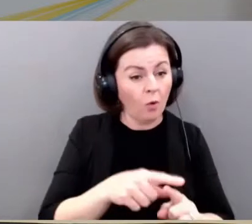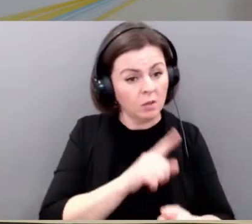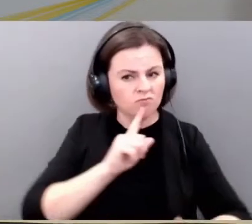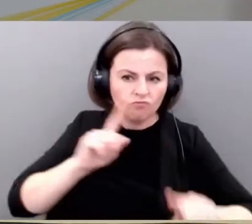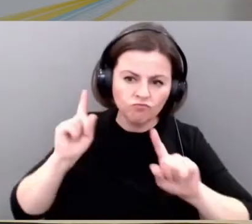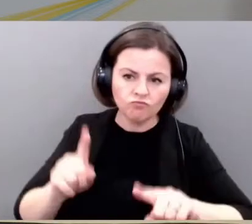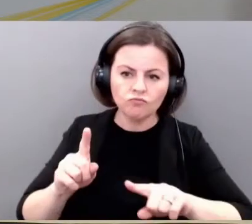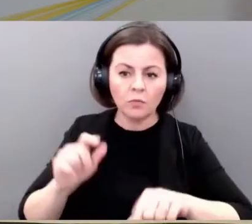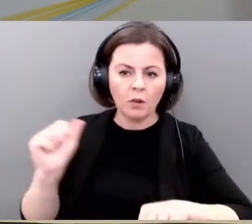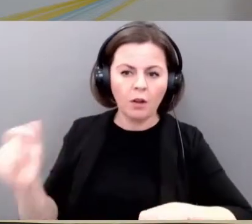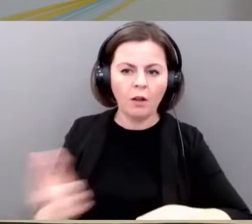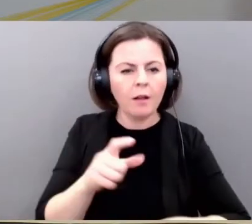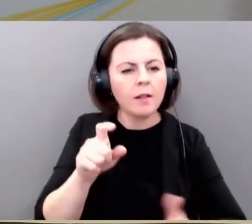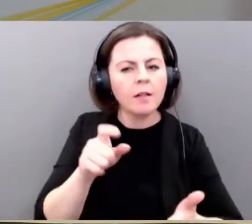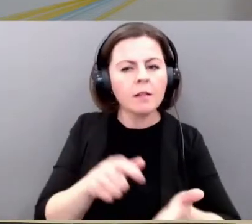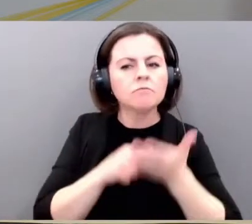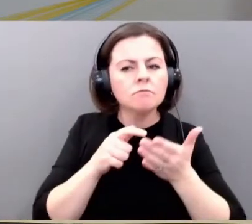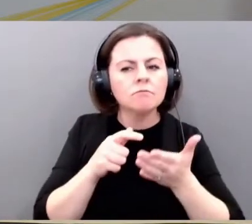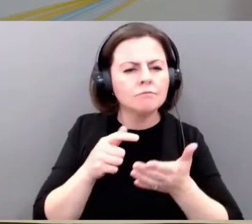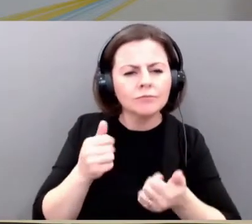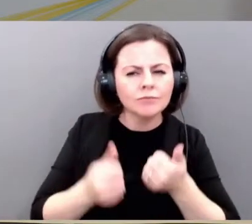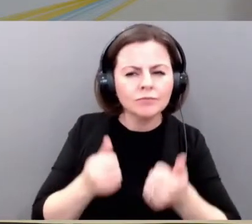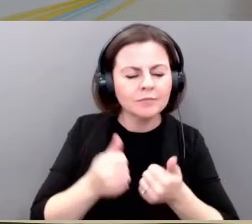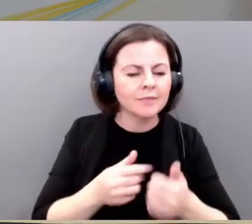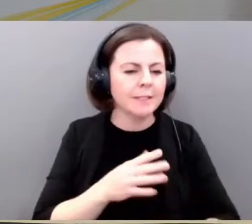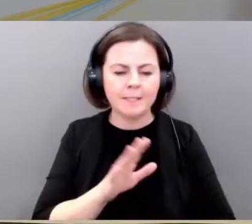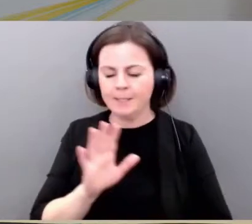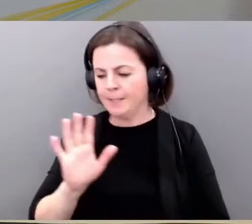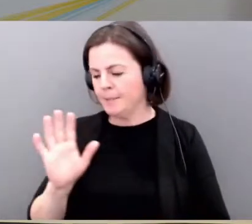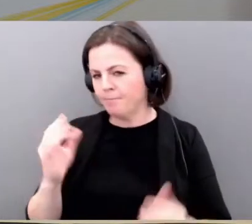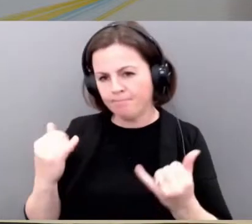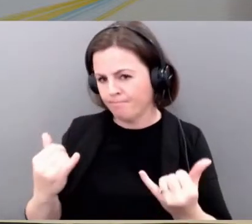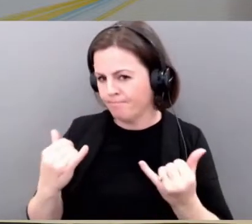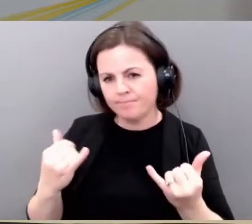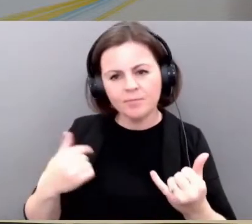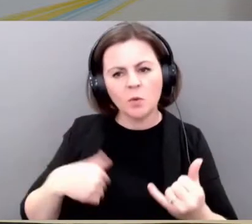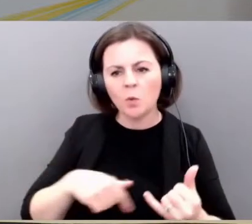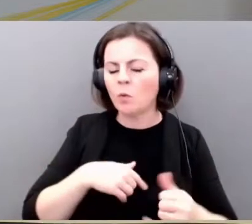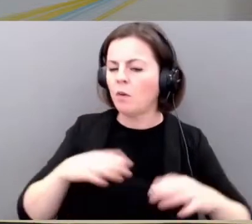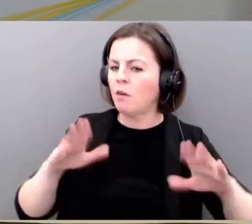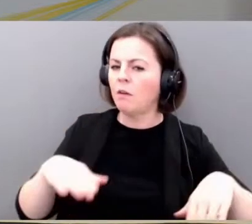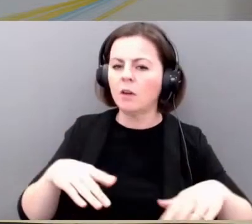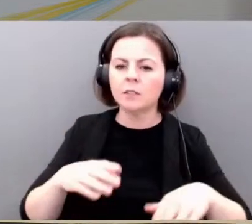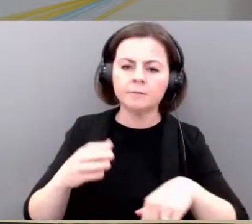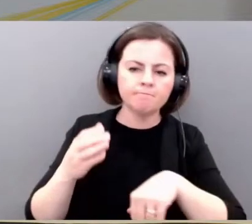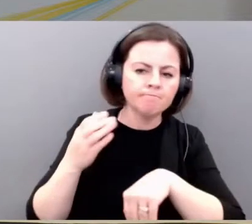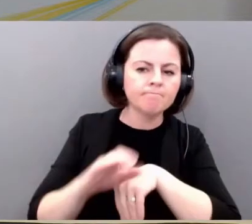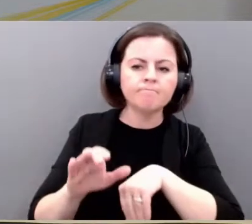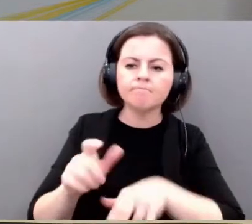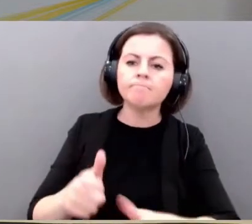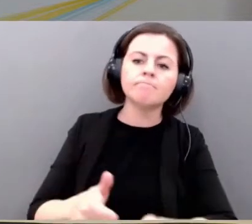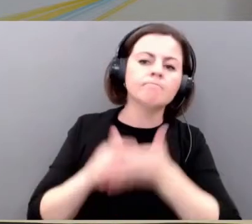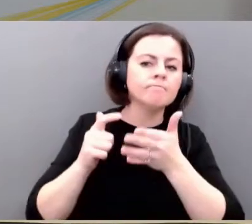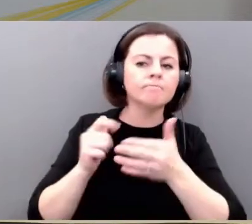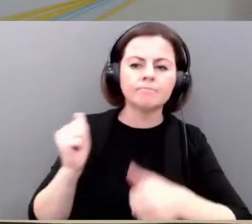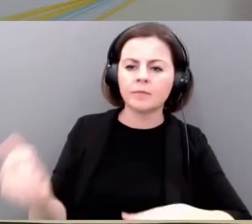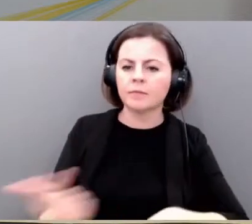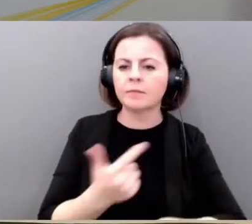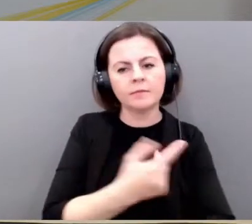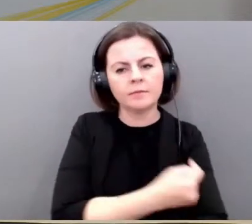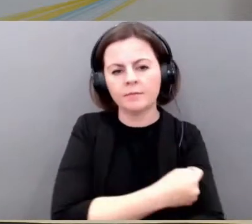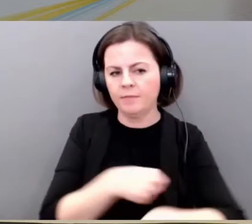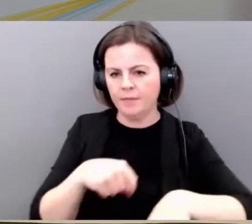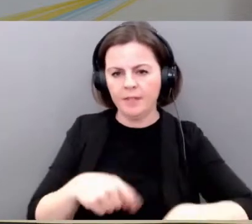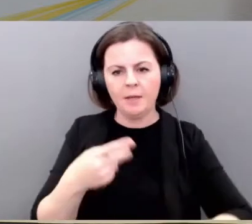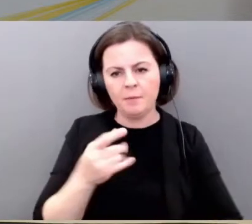At this point, we do not have mandatory vaccination in this province, and it is not